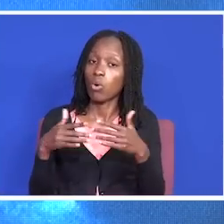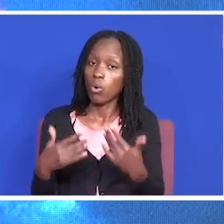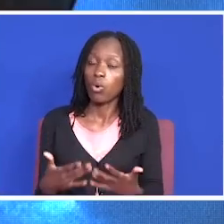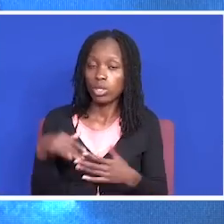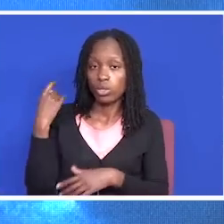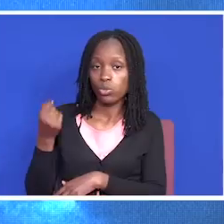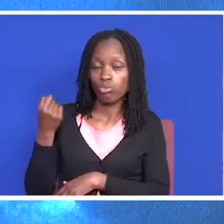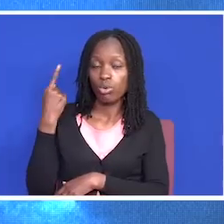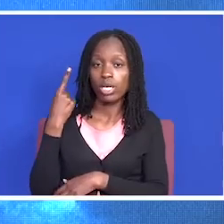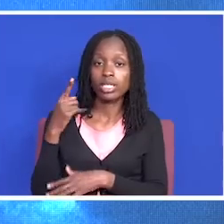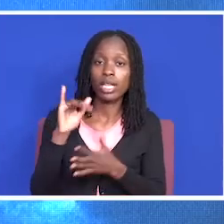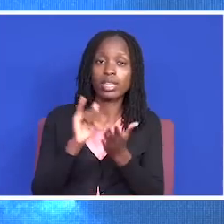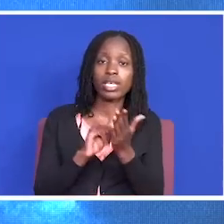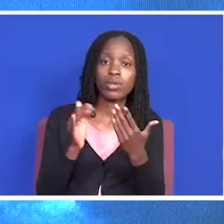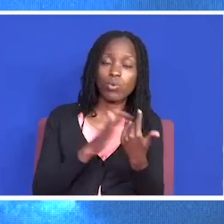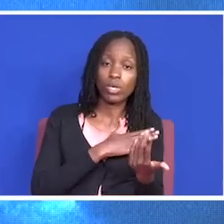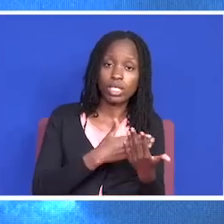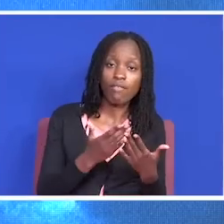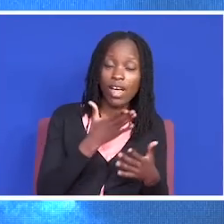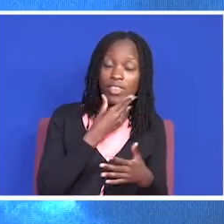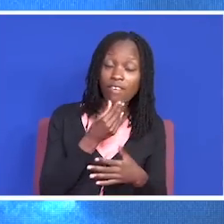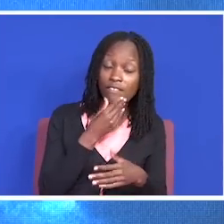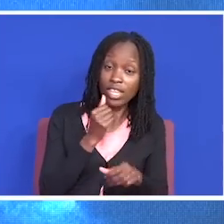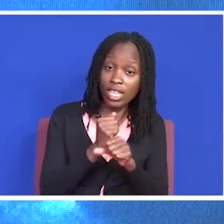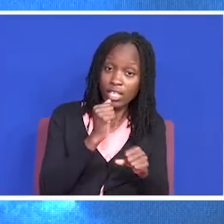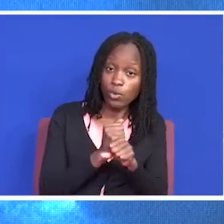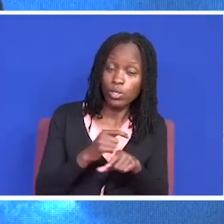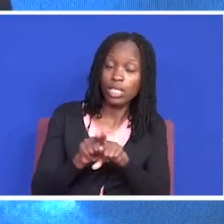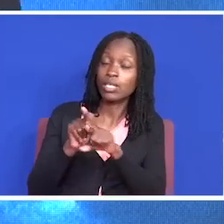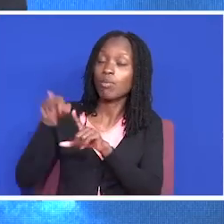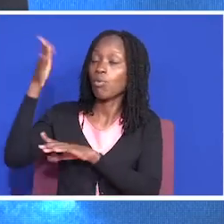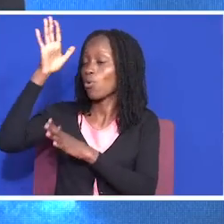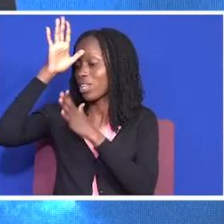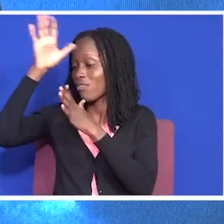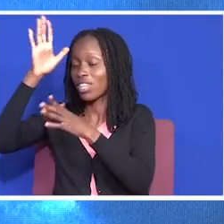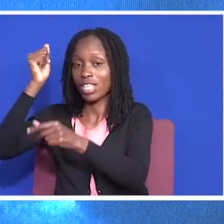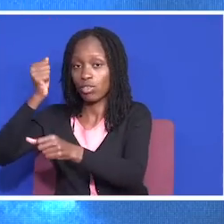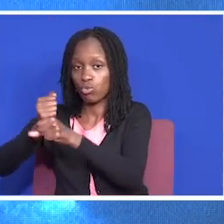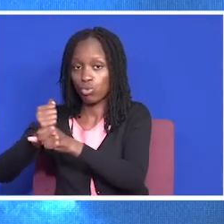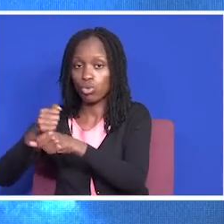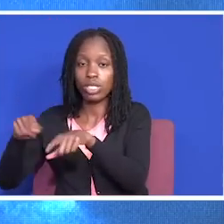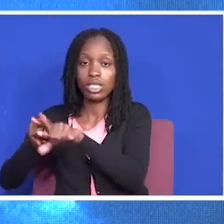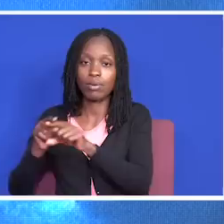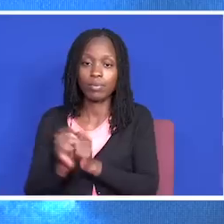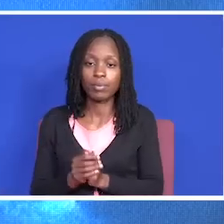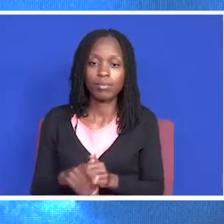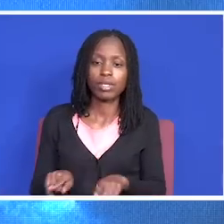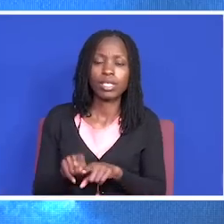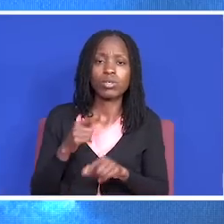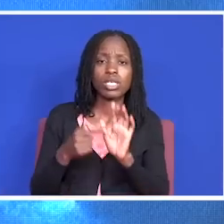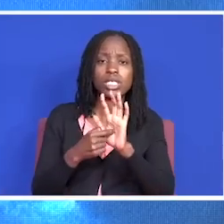it, to understand that whatever the father does, even God does. And you can see what a